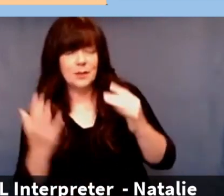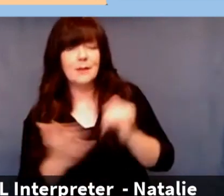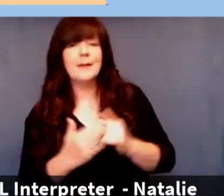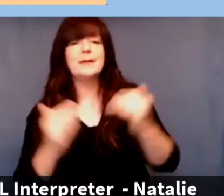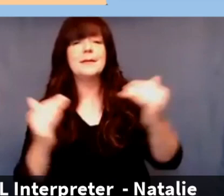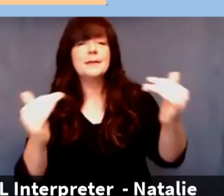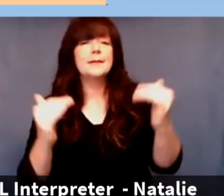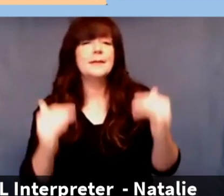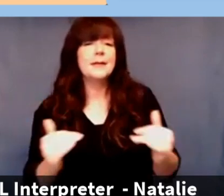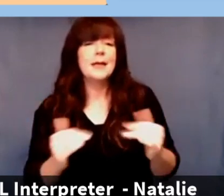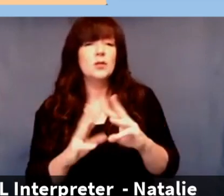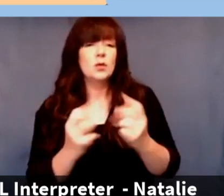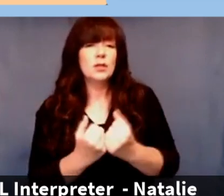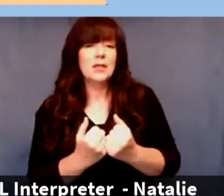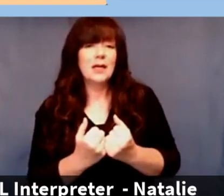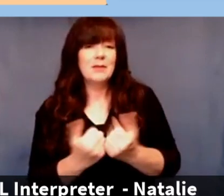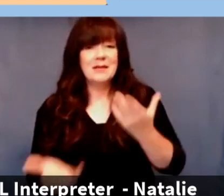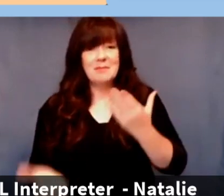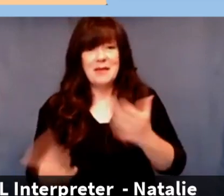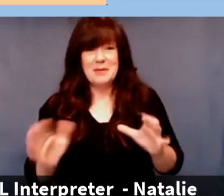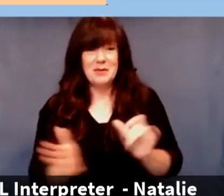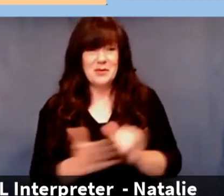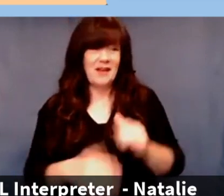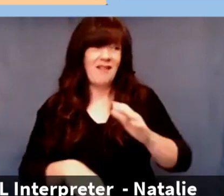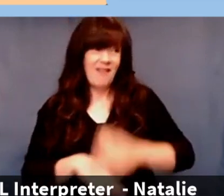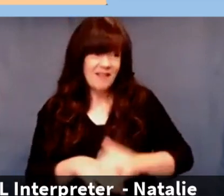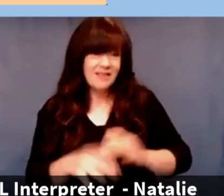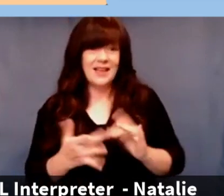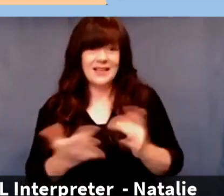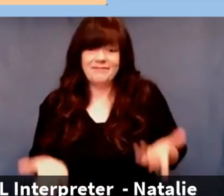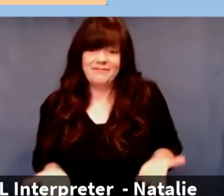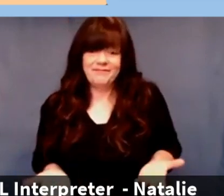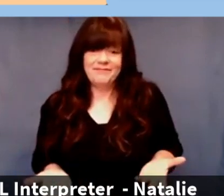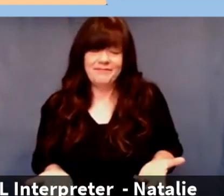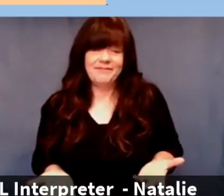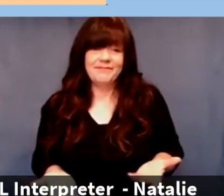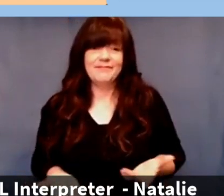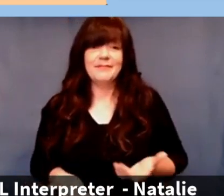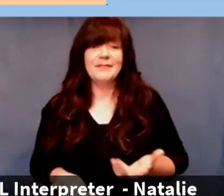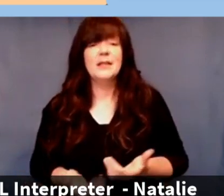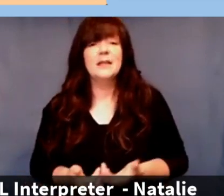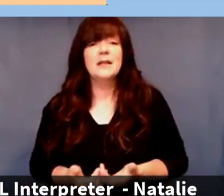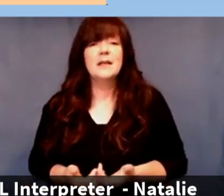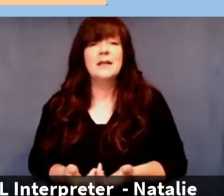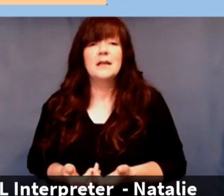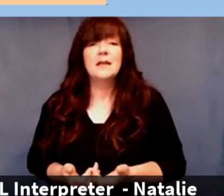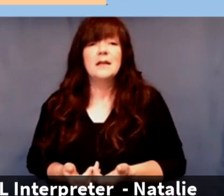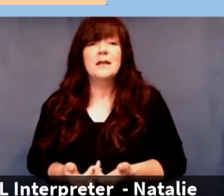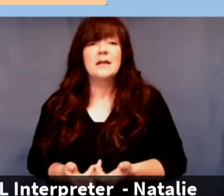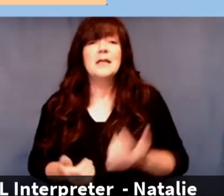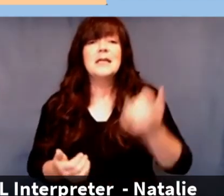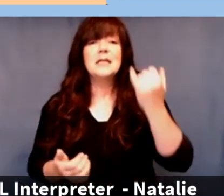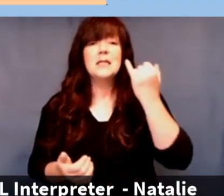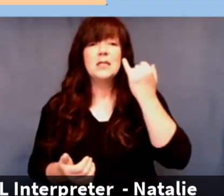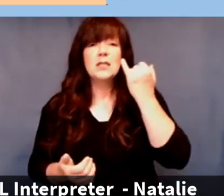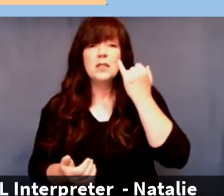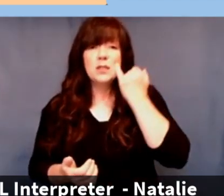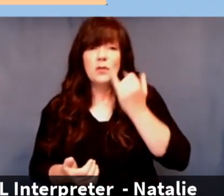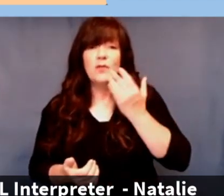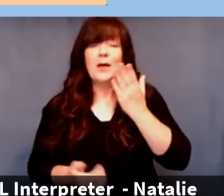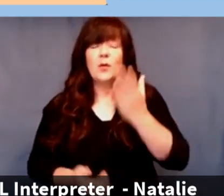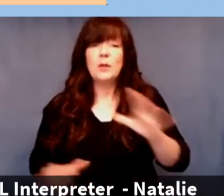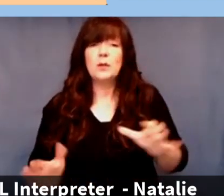want to do. And I might be doing it virtually. Yeah. So everyone posted on if I'm going to be doing